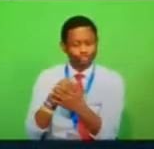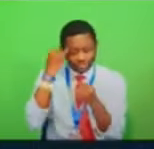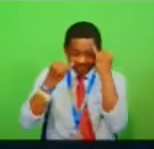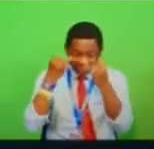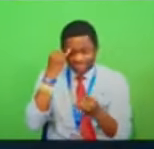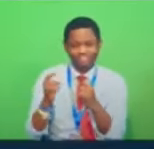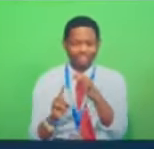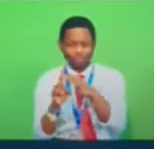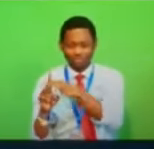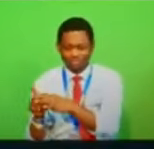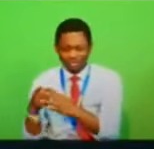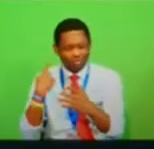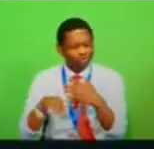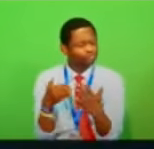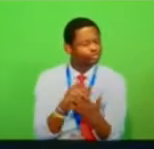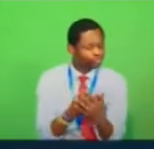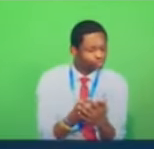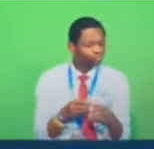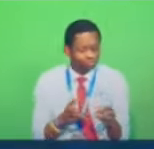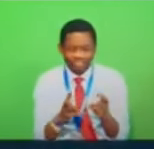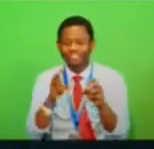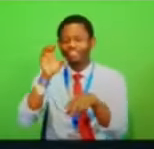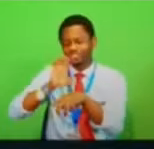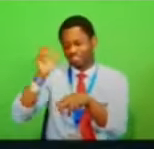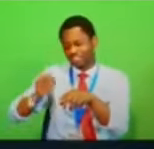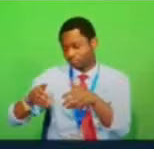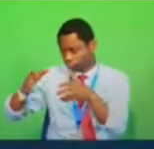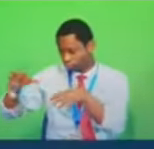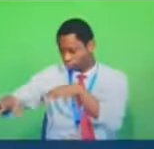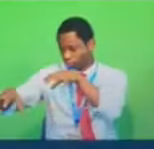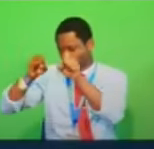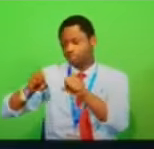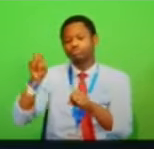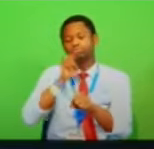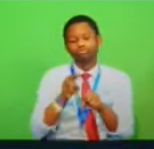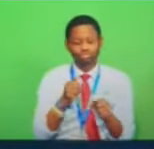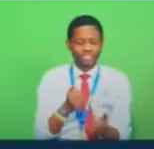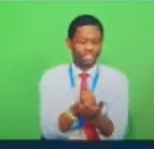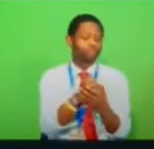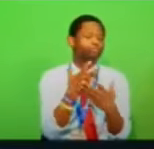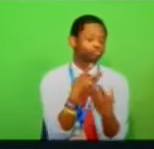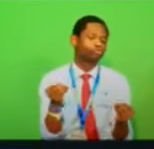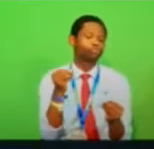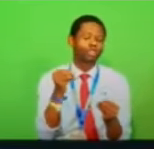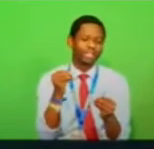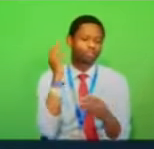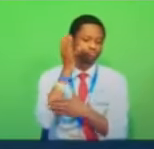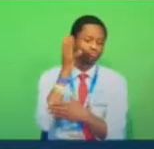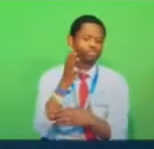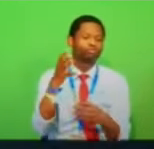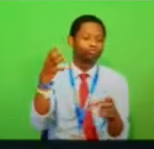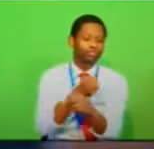methods are we looking at to be able to meet those challenges? And so that is what we are